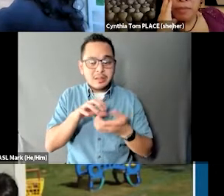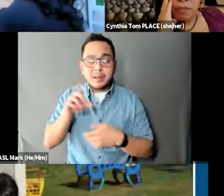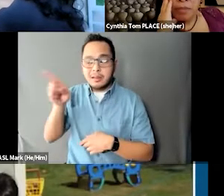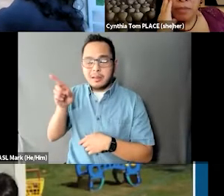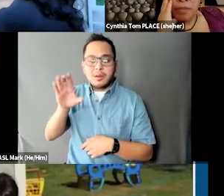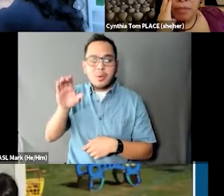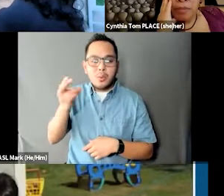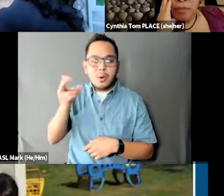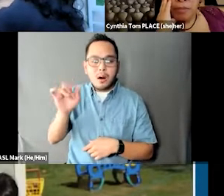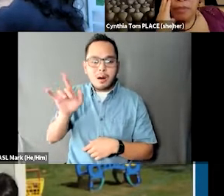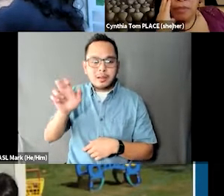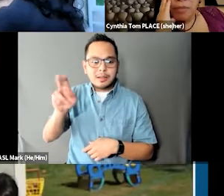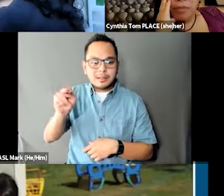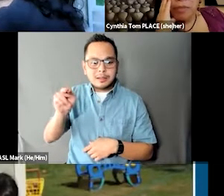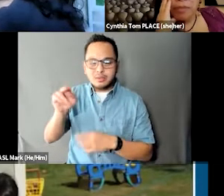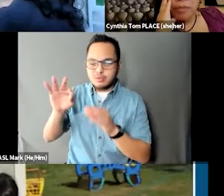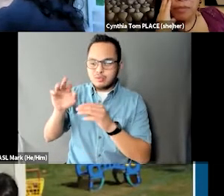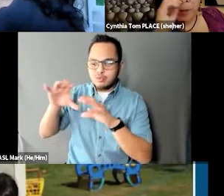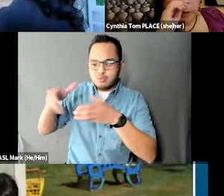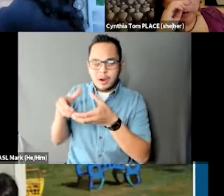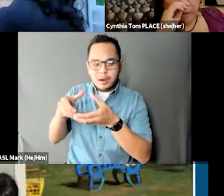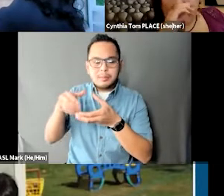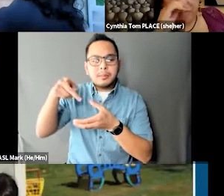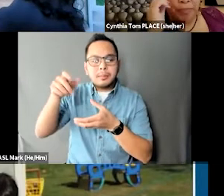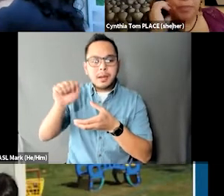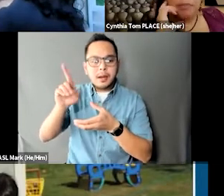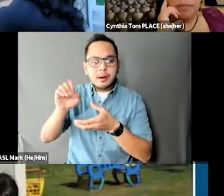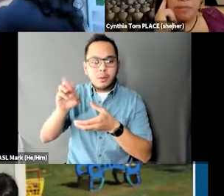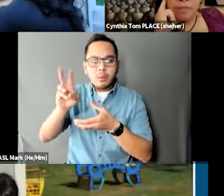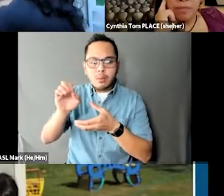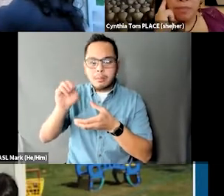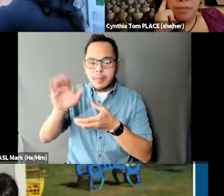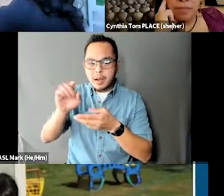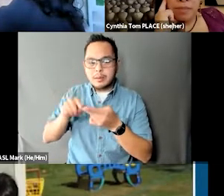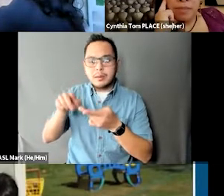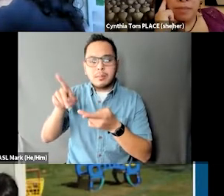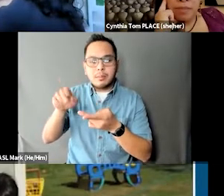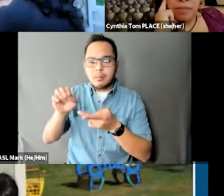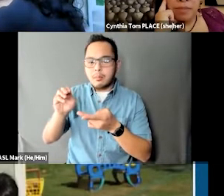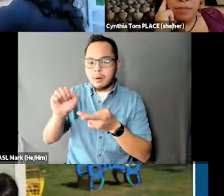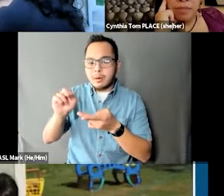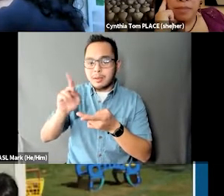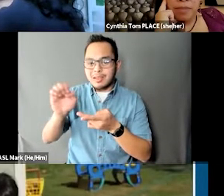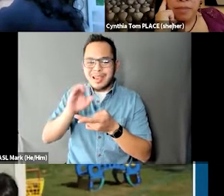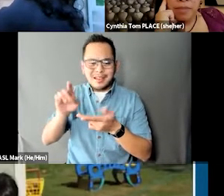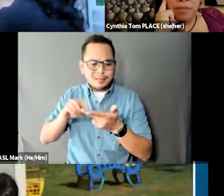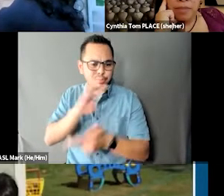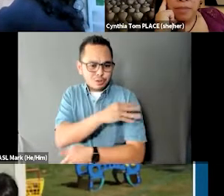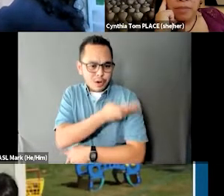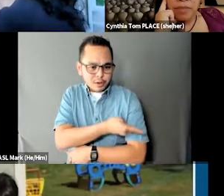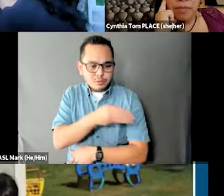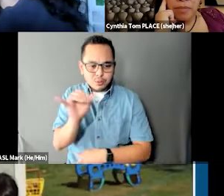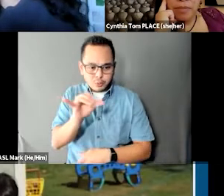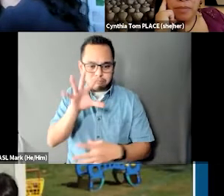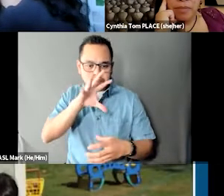tribes in the Virginia area. So I'm Patawomack, Pamunkey, and Mattaponi, and we're also Scottish. And we're part